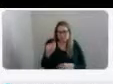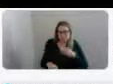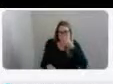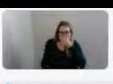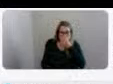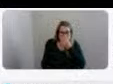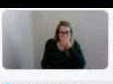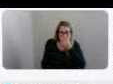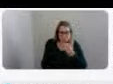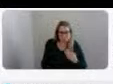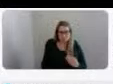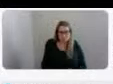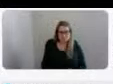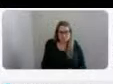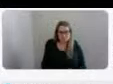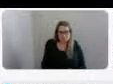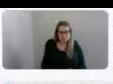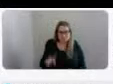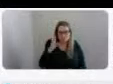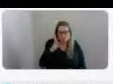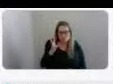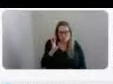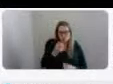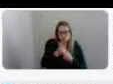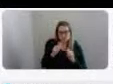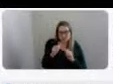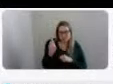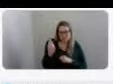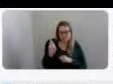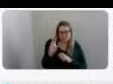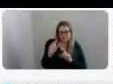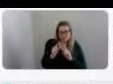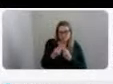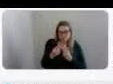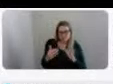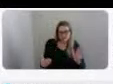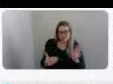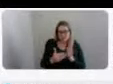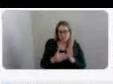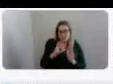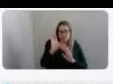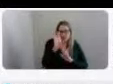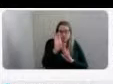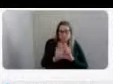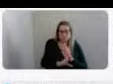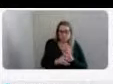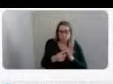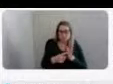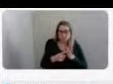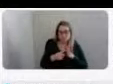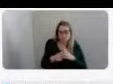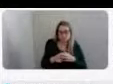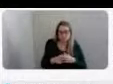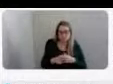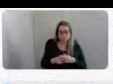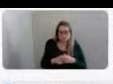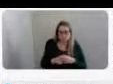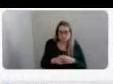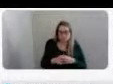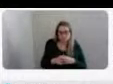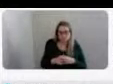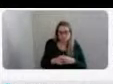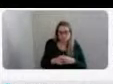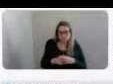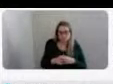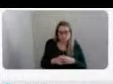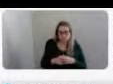district 17 to create a safe republican district violates the constitutional requirement that competitive districts